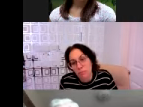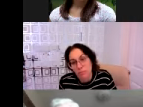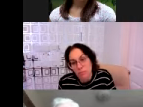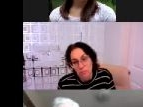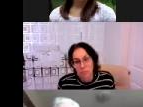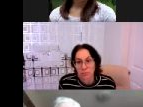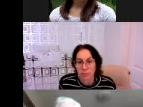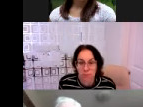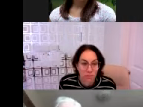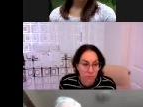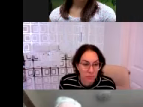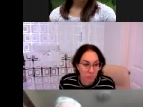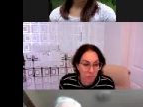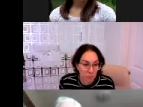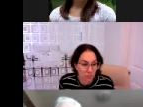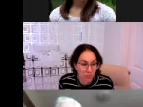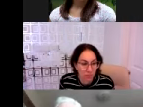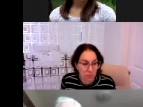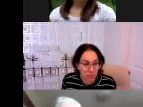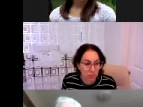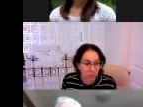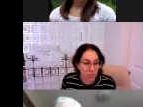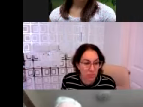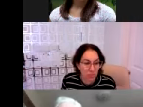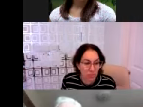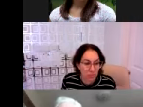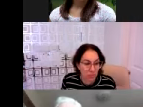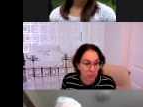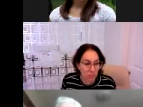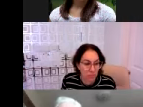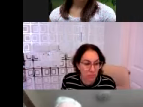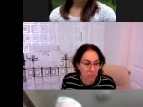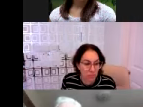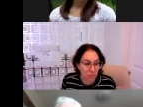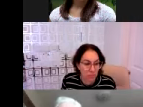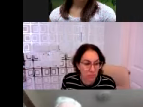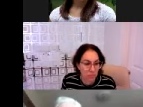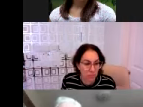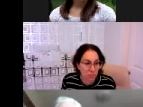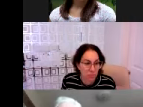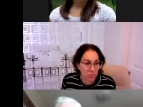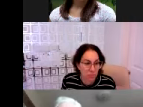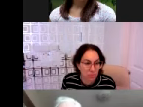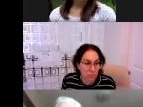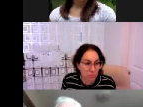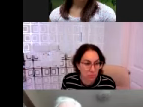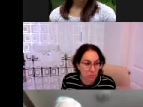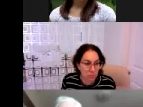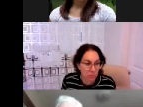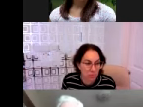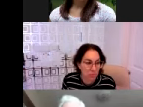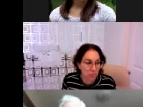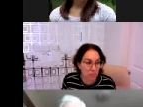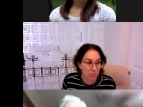and the ILF, the ones I introduced at the beginning. These are separated by centimeters. They don't overlap at all, and they connect very